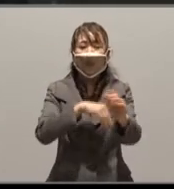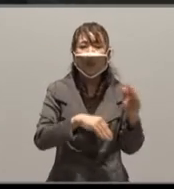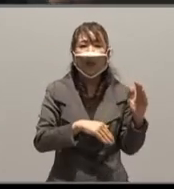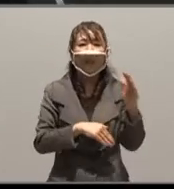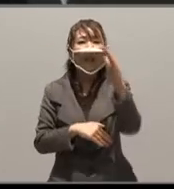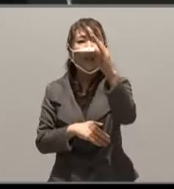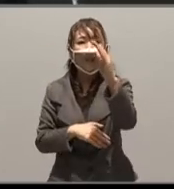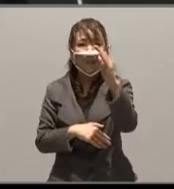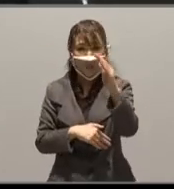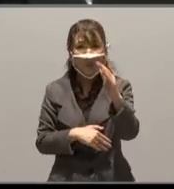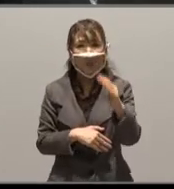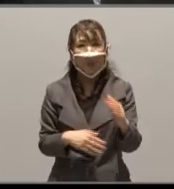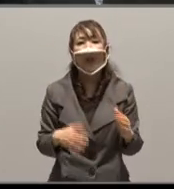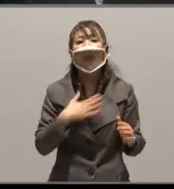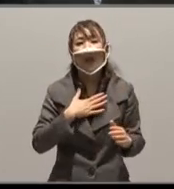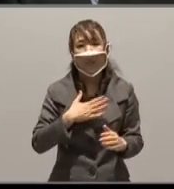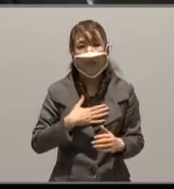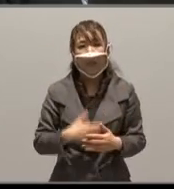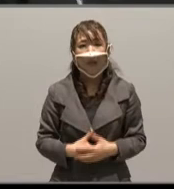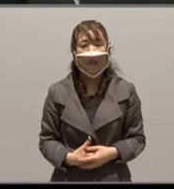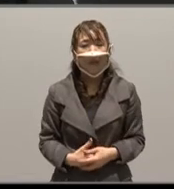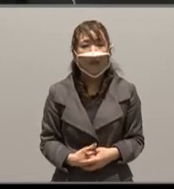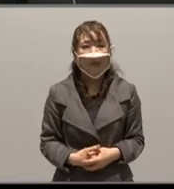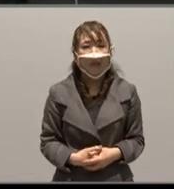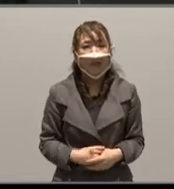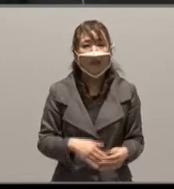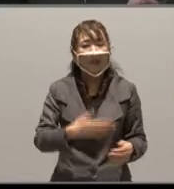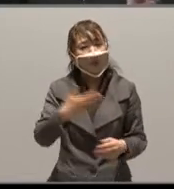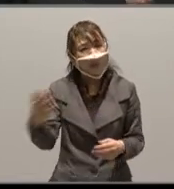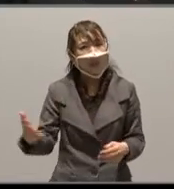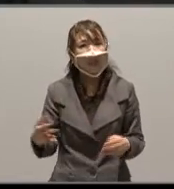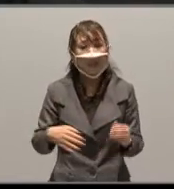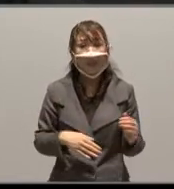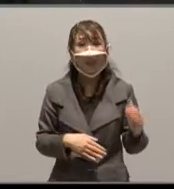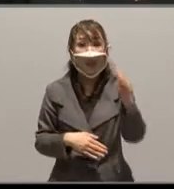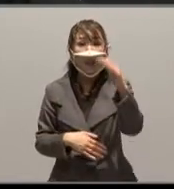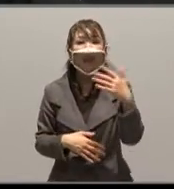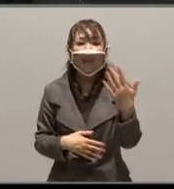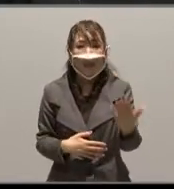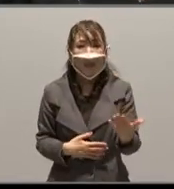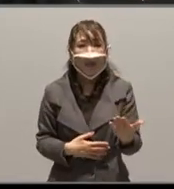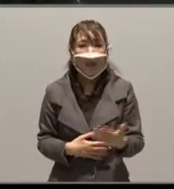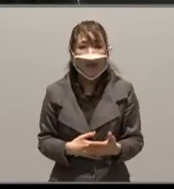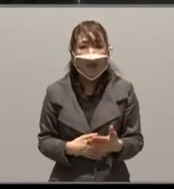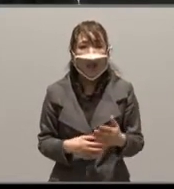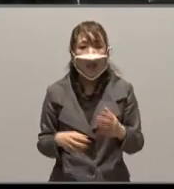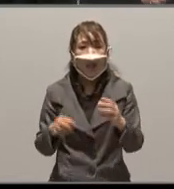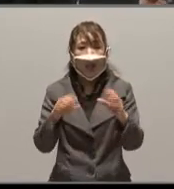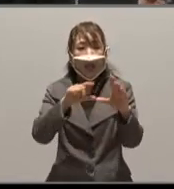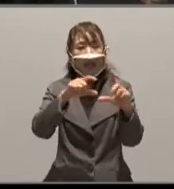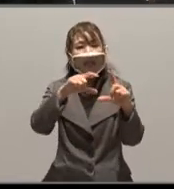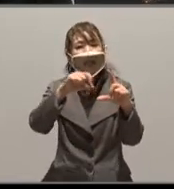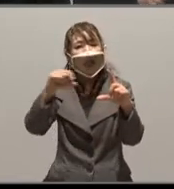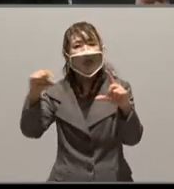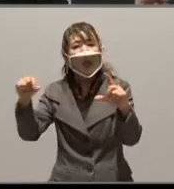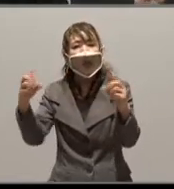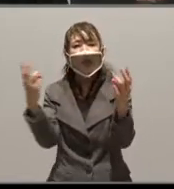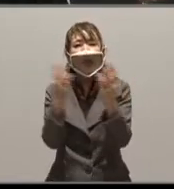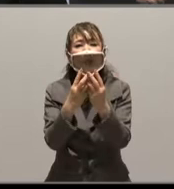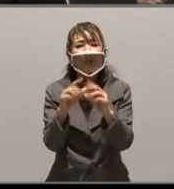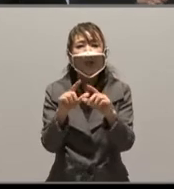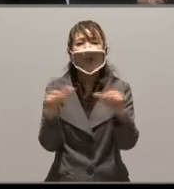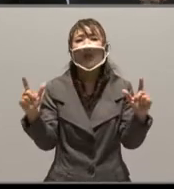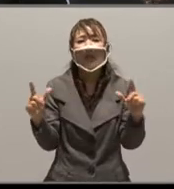month, immune activity is sustained at high level. This is very important for preventive medicine. NK